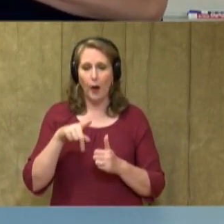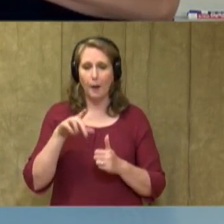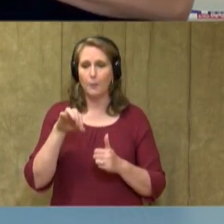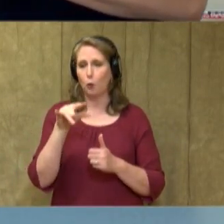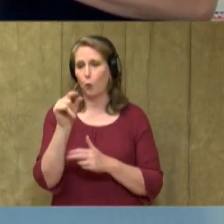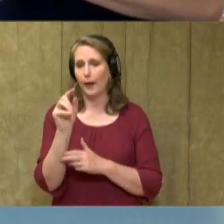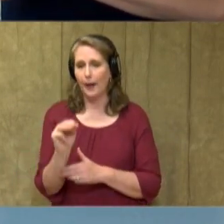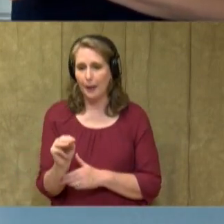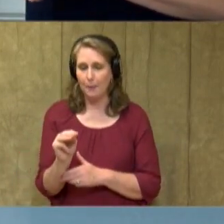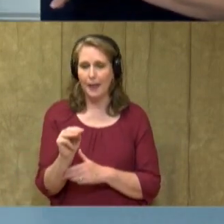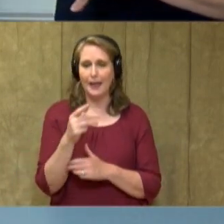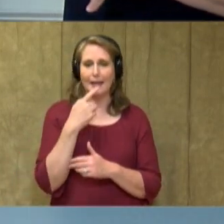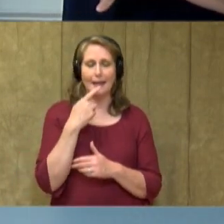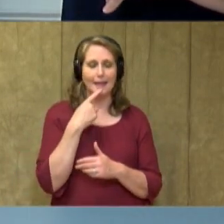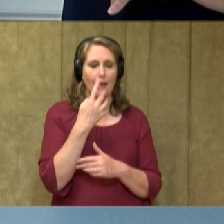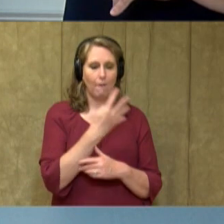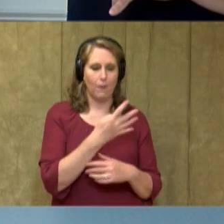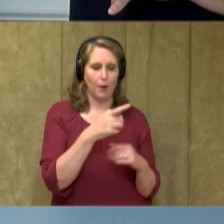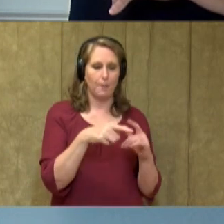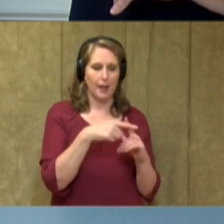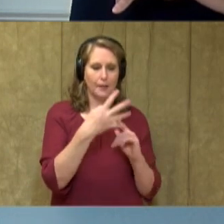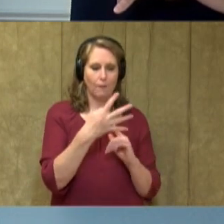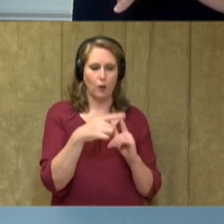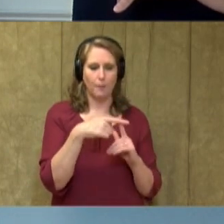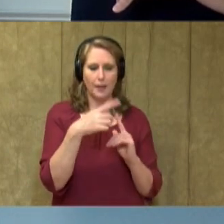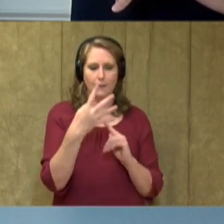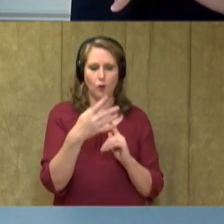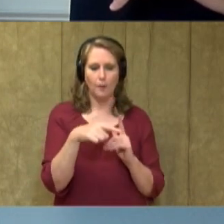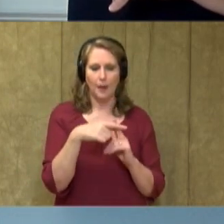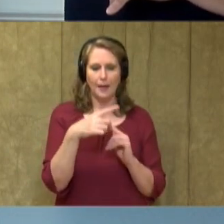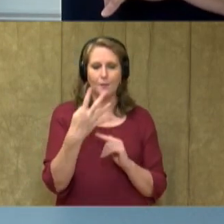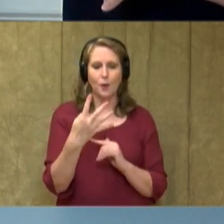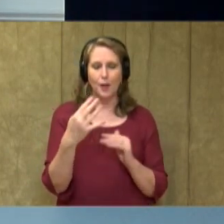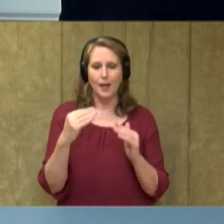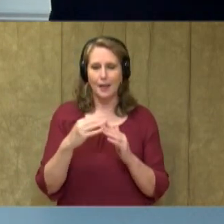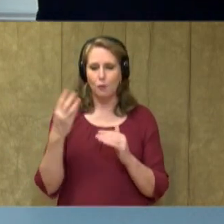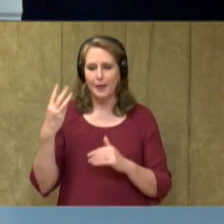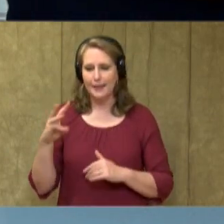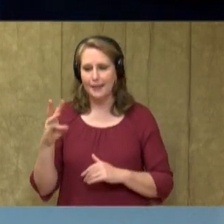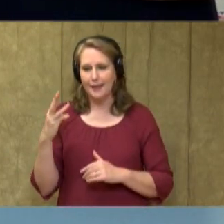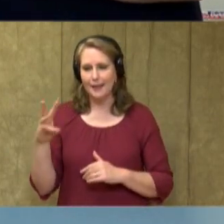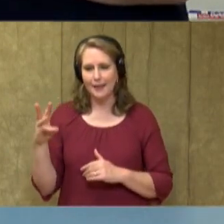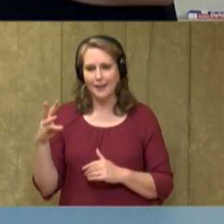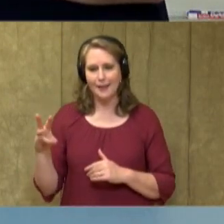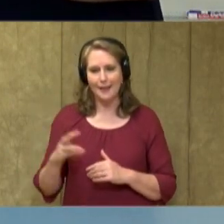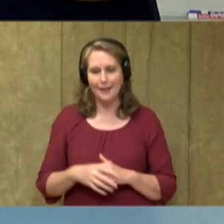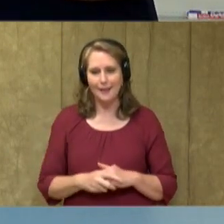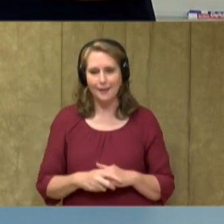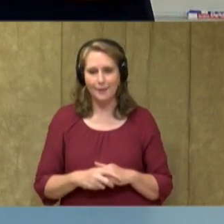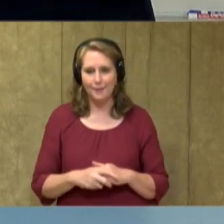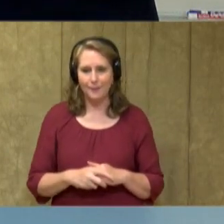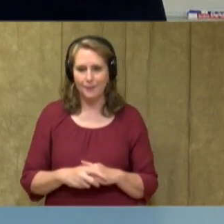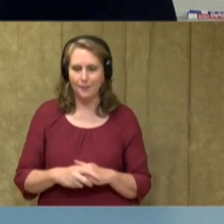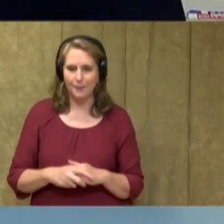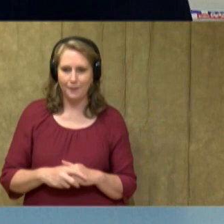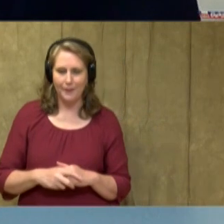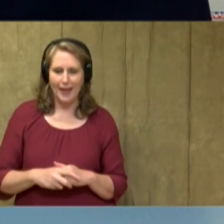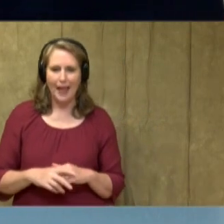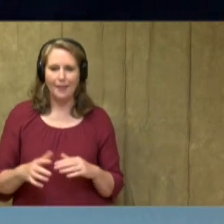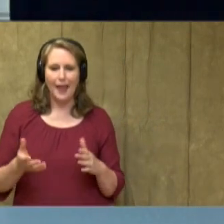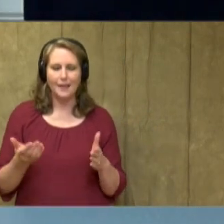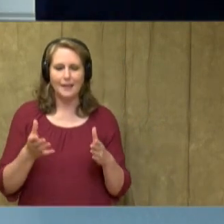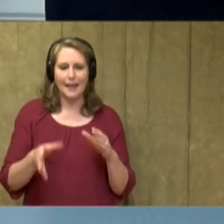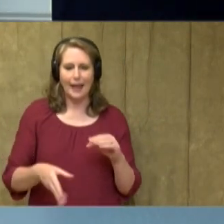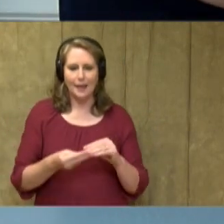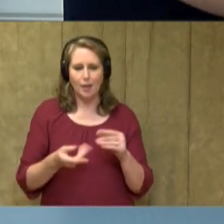we see up here that he said 4 plus 4 plus 4 plus 4 equals 16. There's our repeated